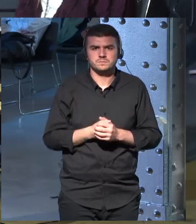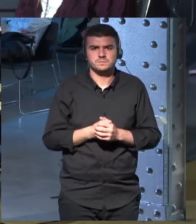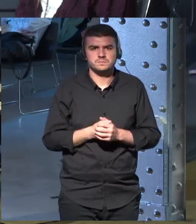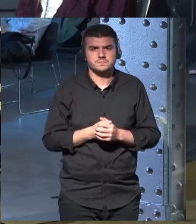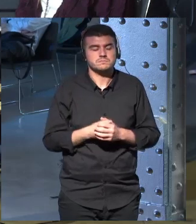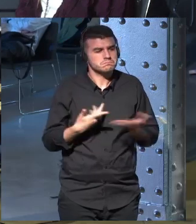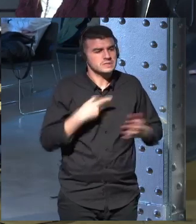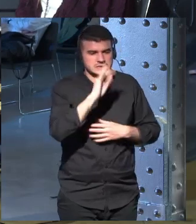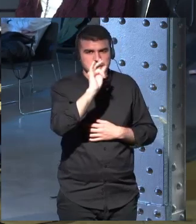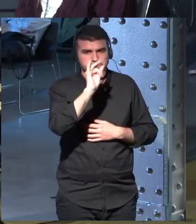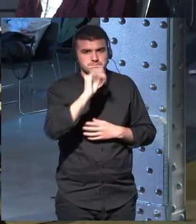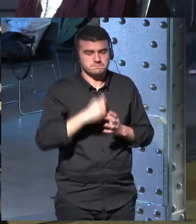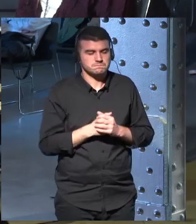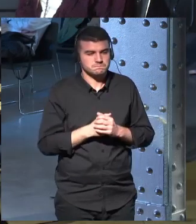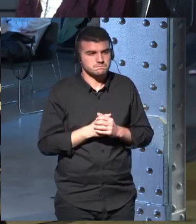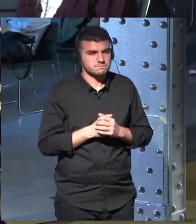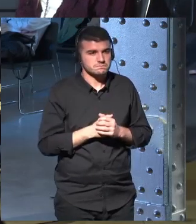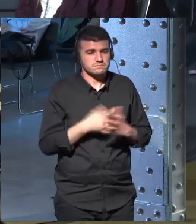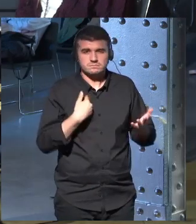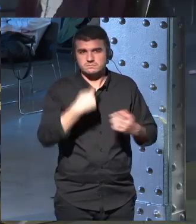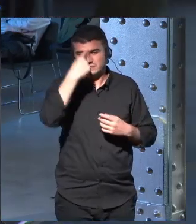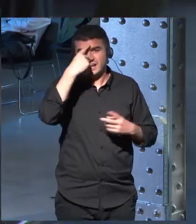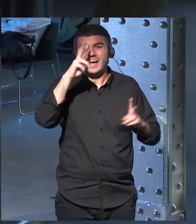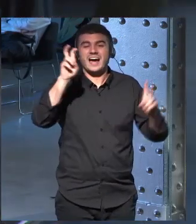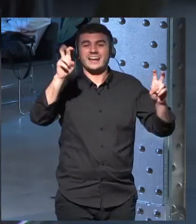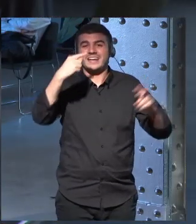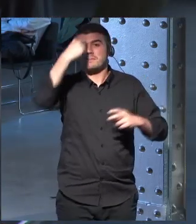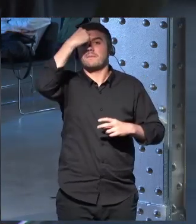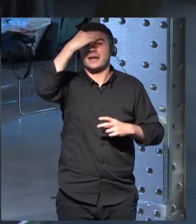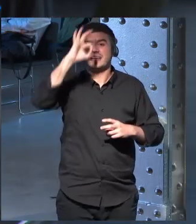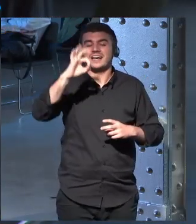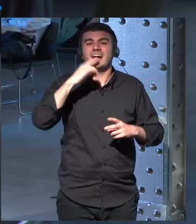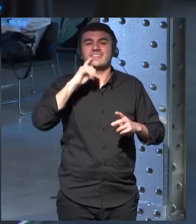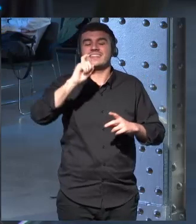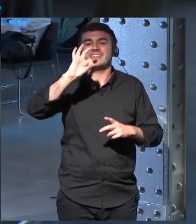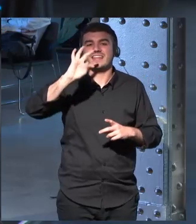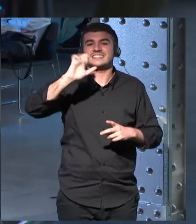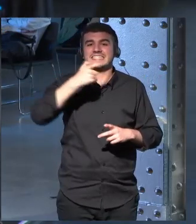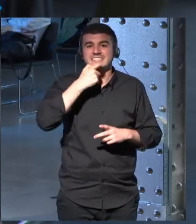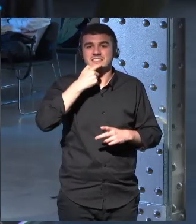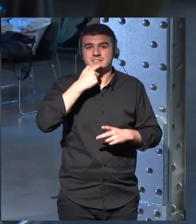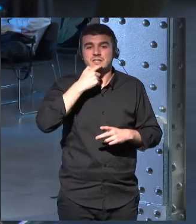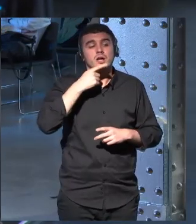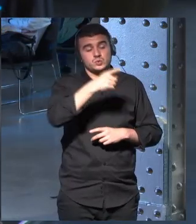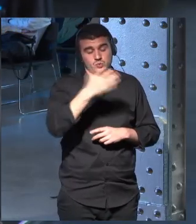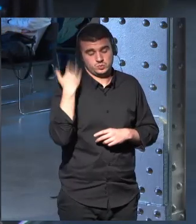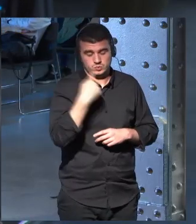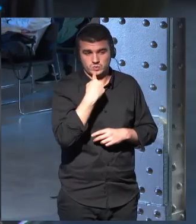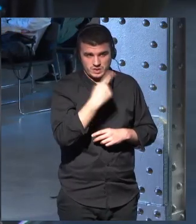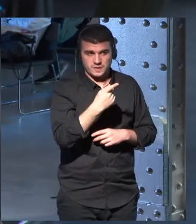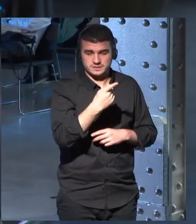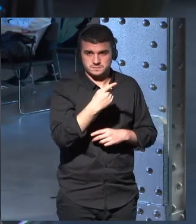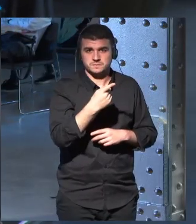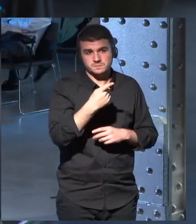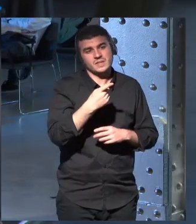The essay you mentioned, Remembering Texas, is about the 3 years I spent as